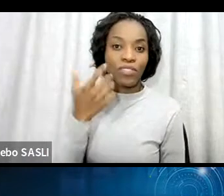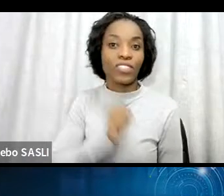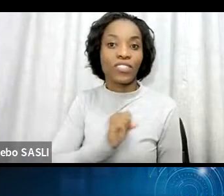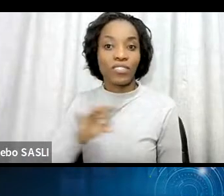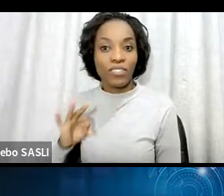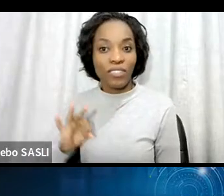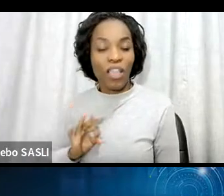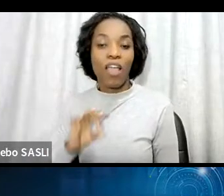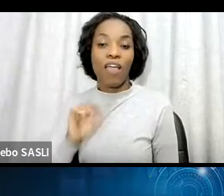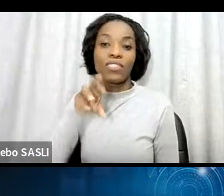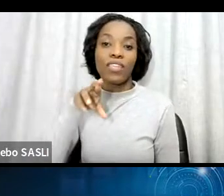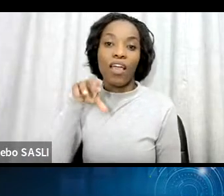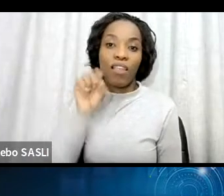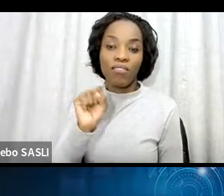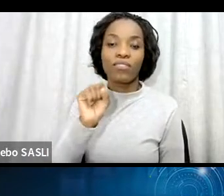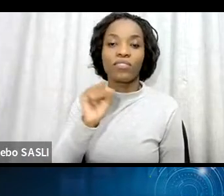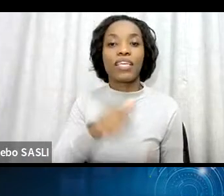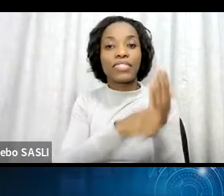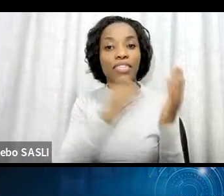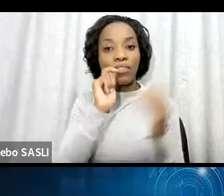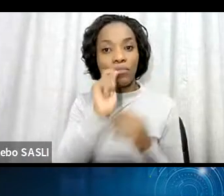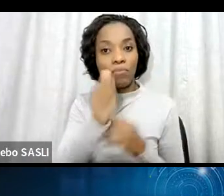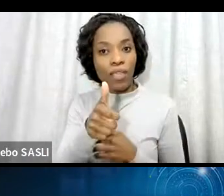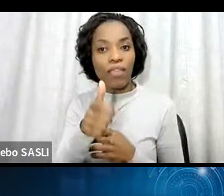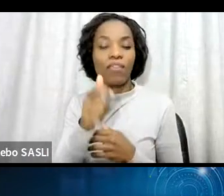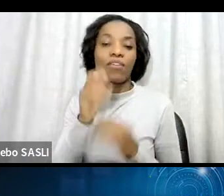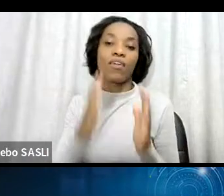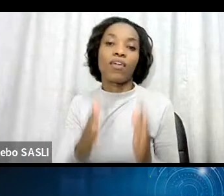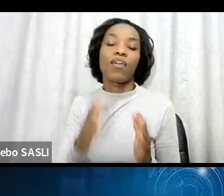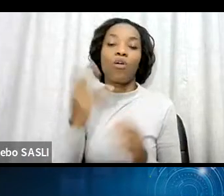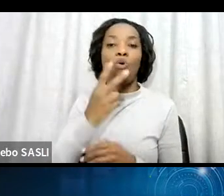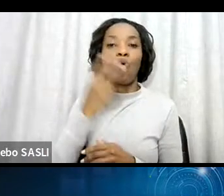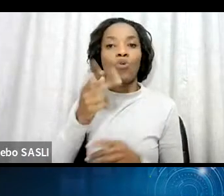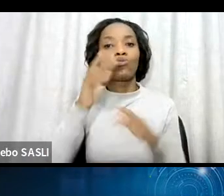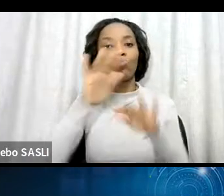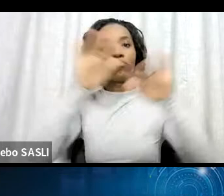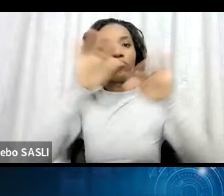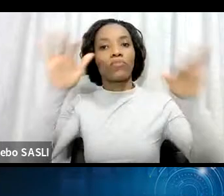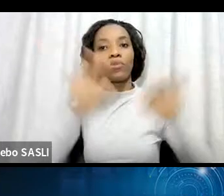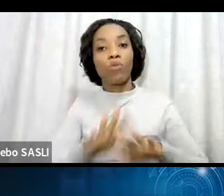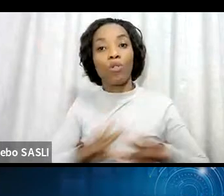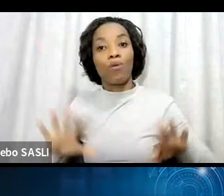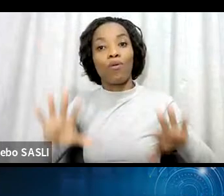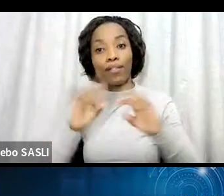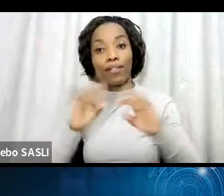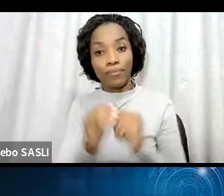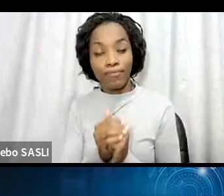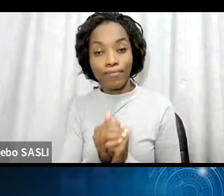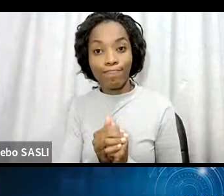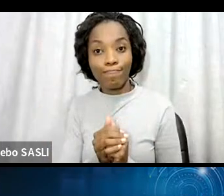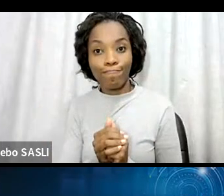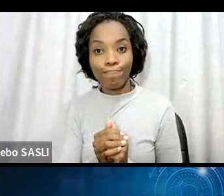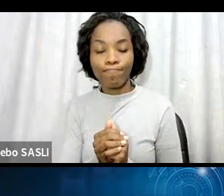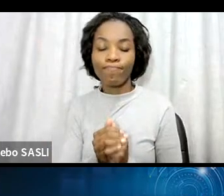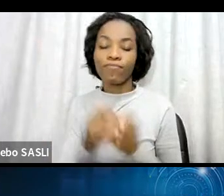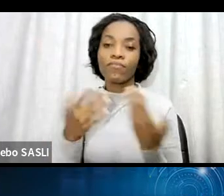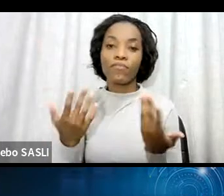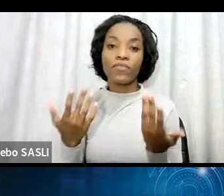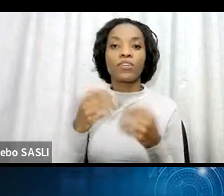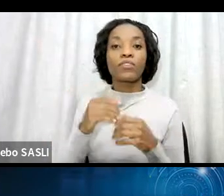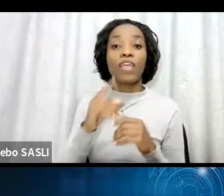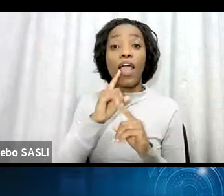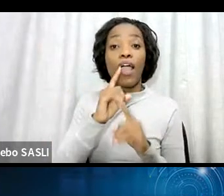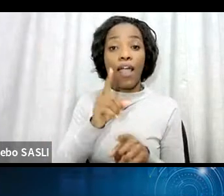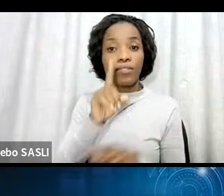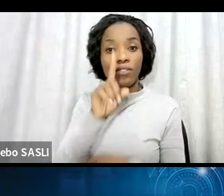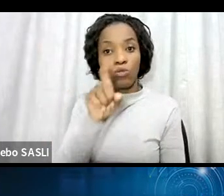public at large. Well, in relation to your question, I must just initially state that SARS adopts